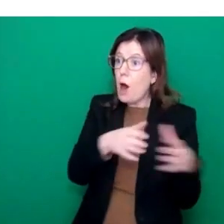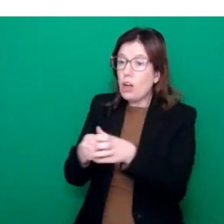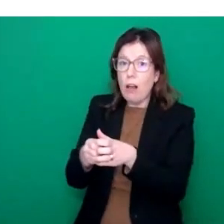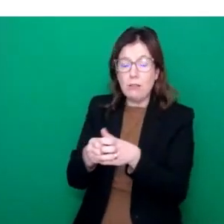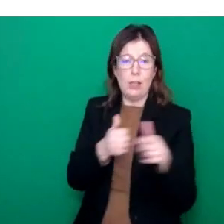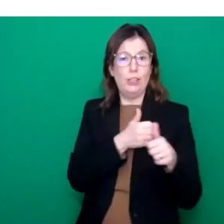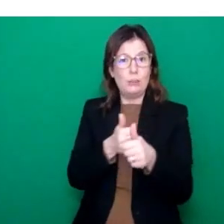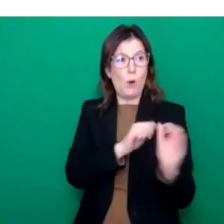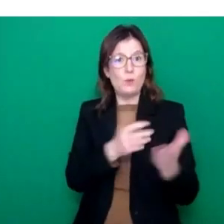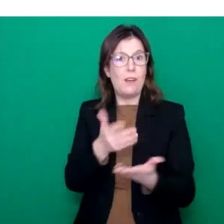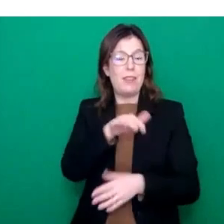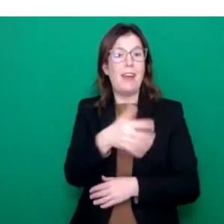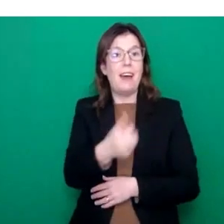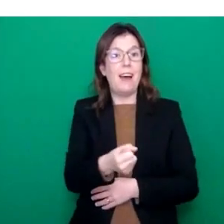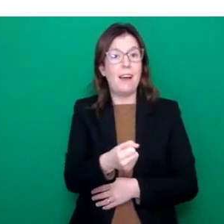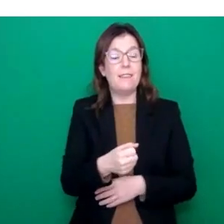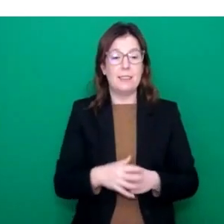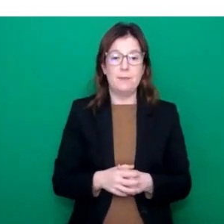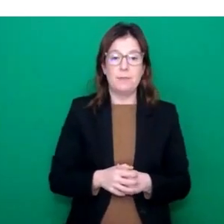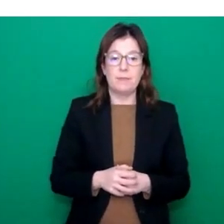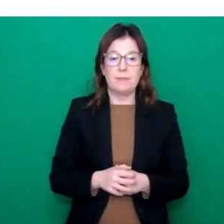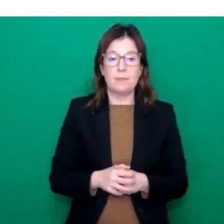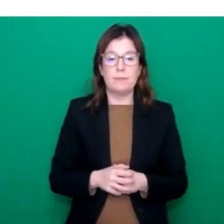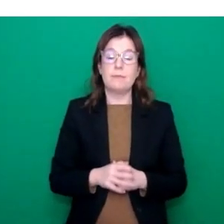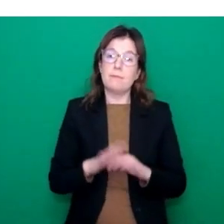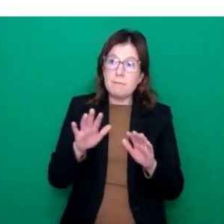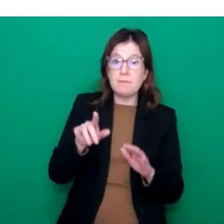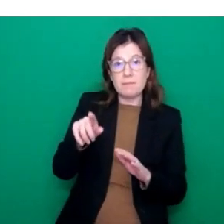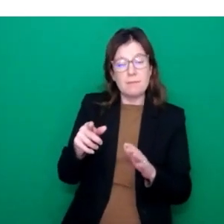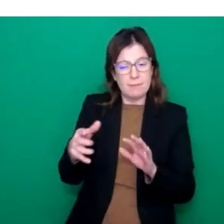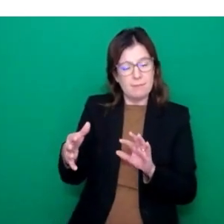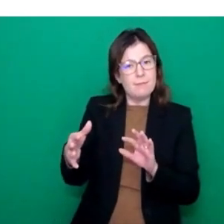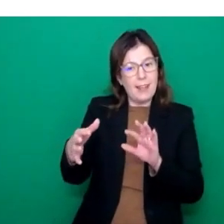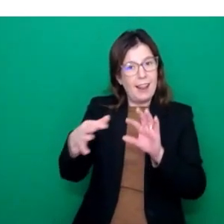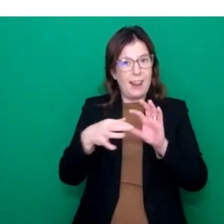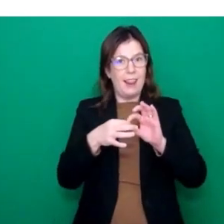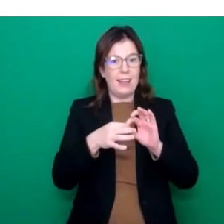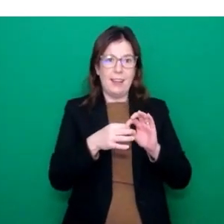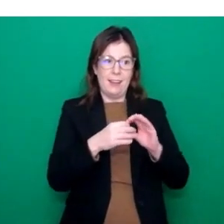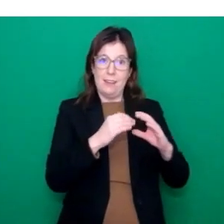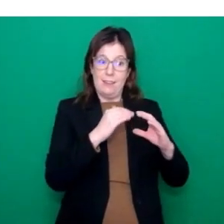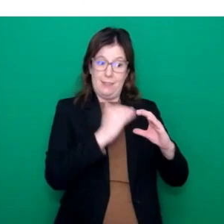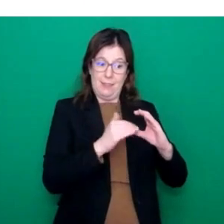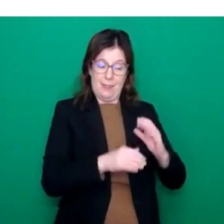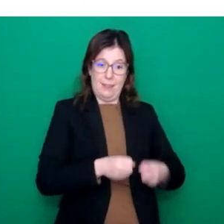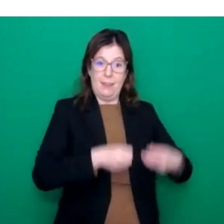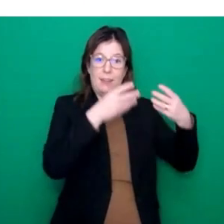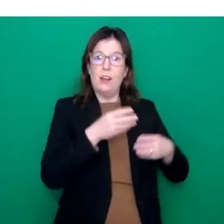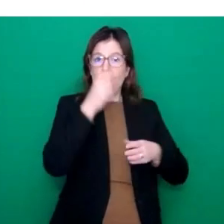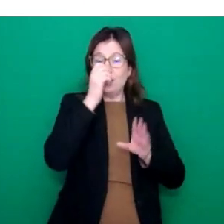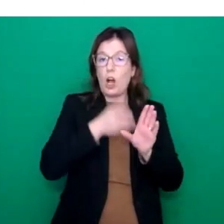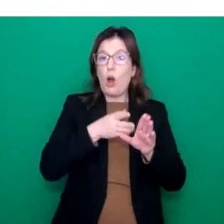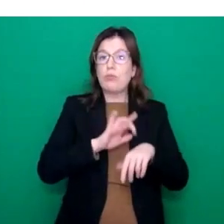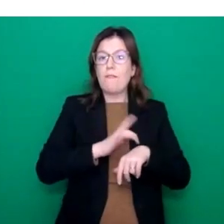Thank you, Leila. And I think some of what you're saying there connects a bit with something else I see coming in on the Slido, saying the psychological professions really need